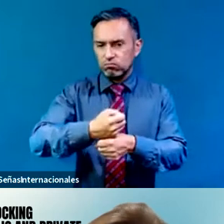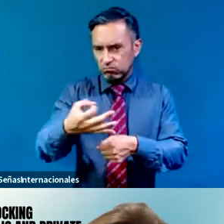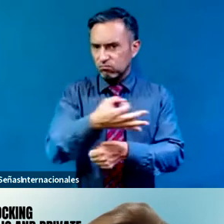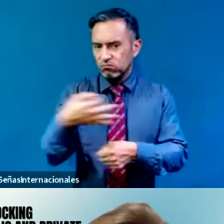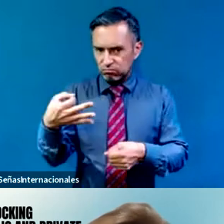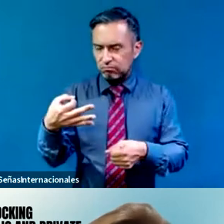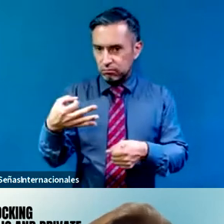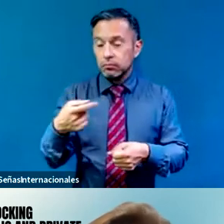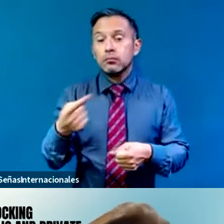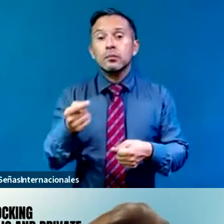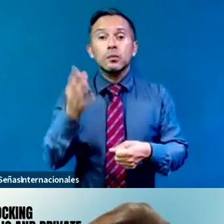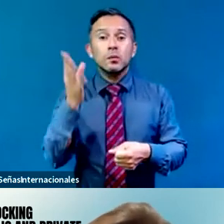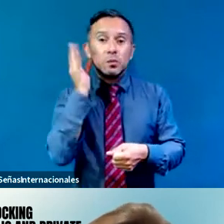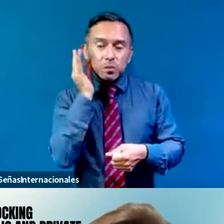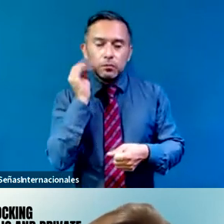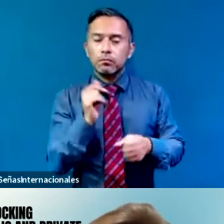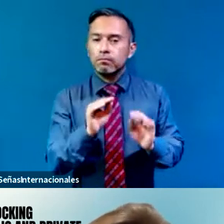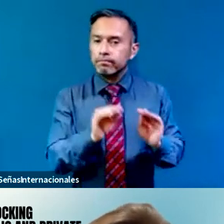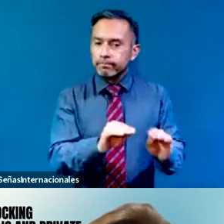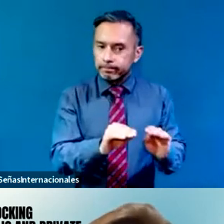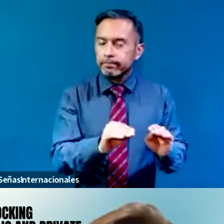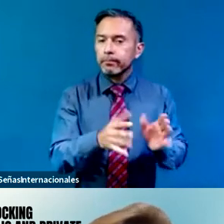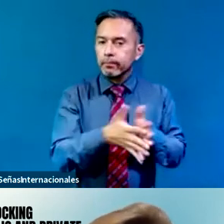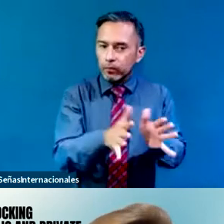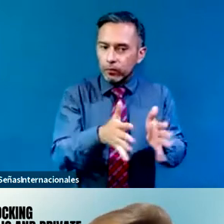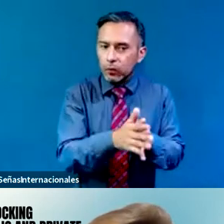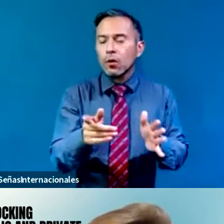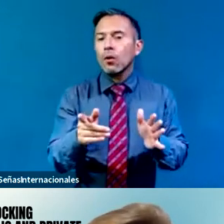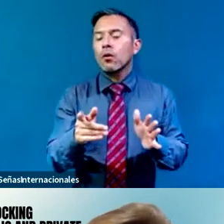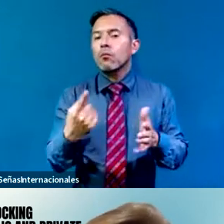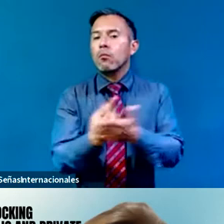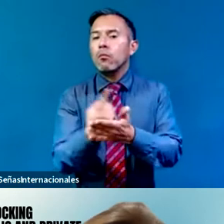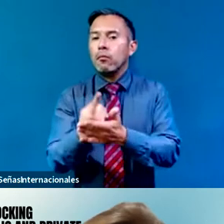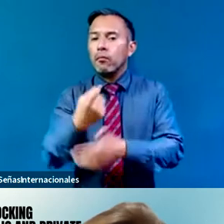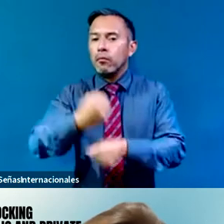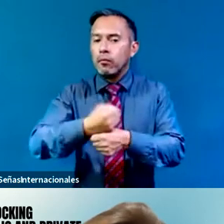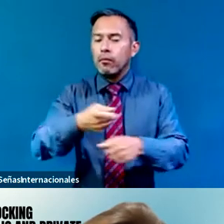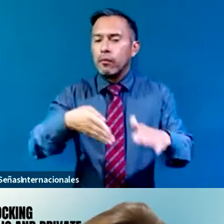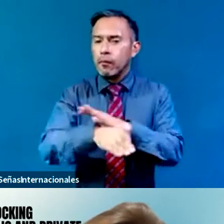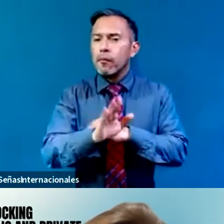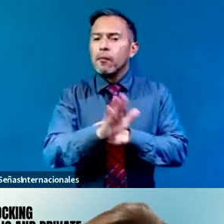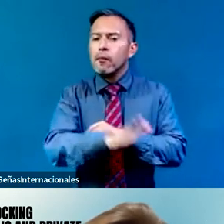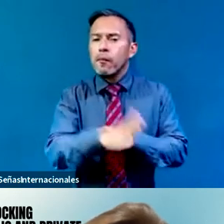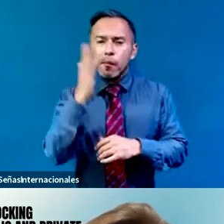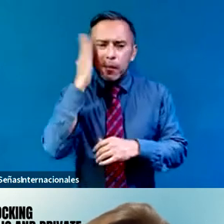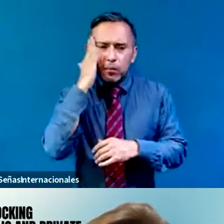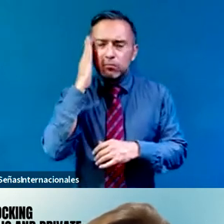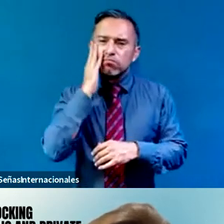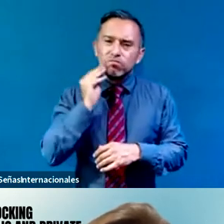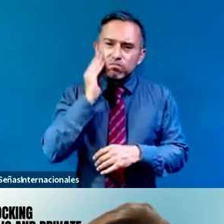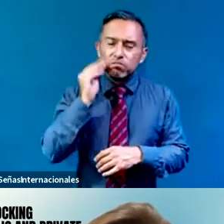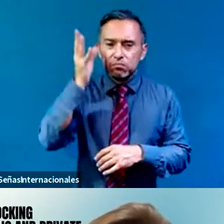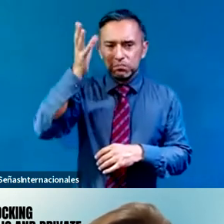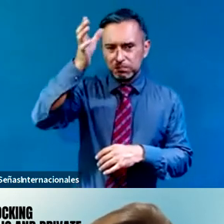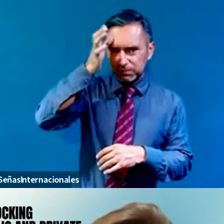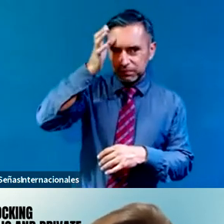online platforms and increase their knowledge about their basic rights and introduce them to professional support networks. So we really